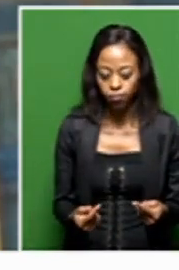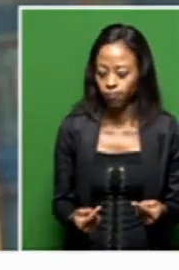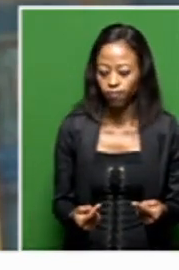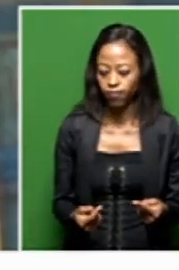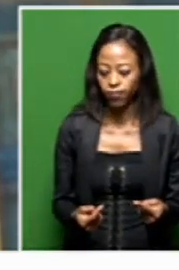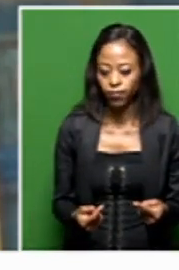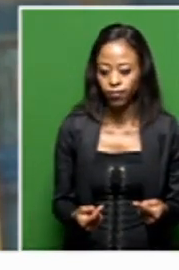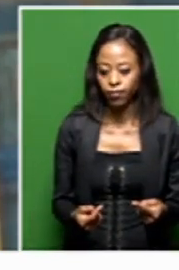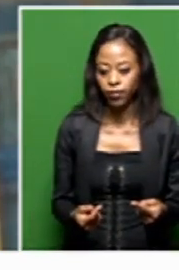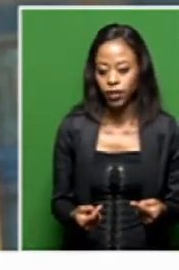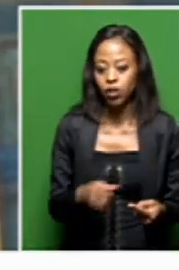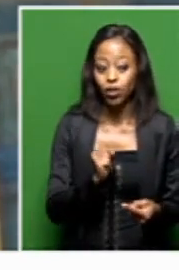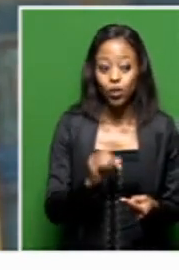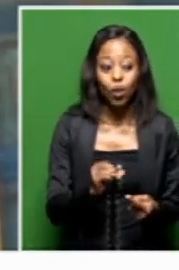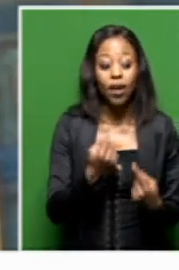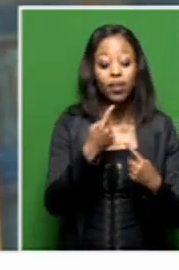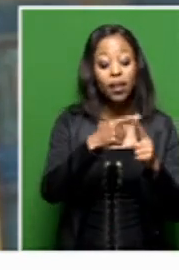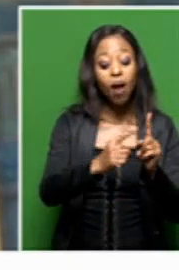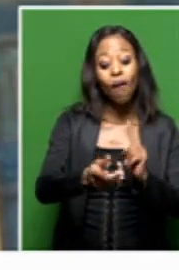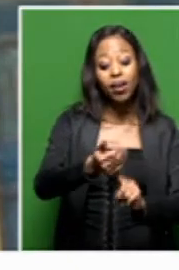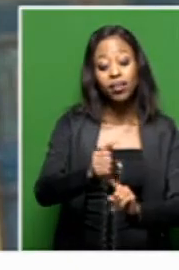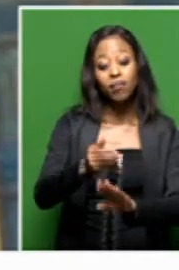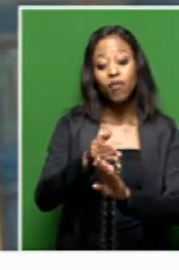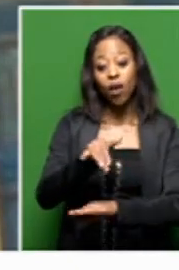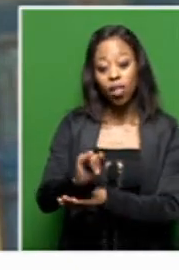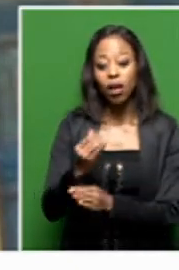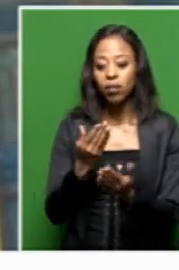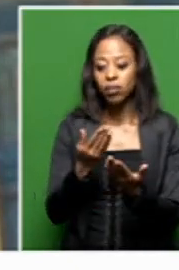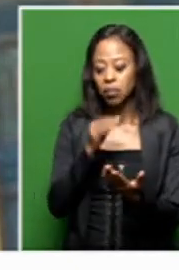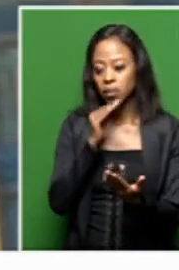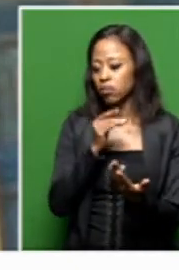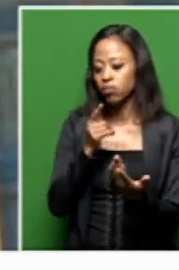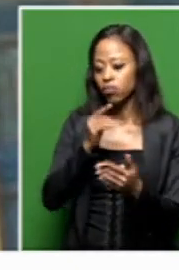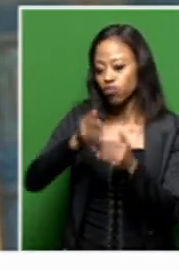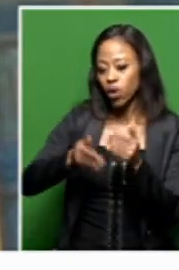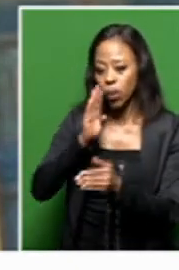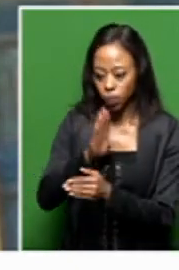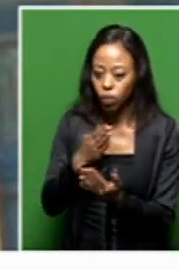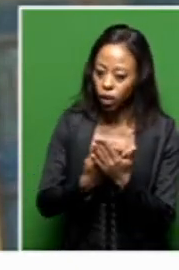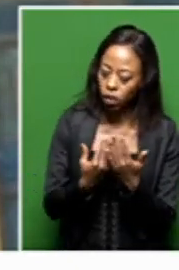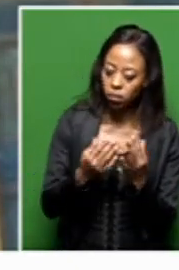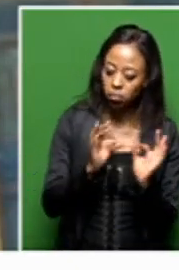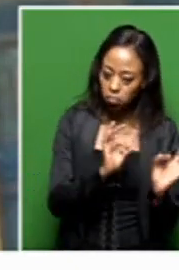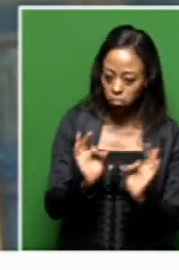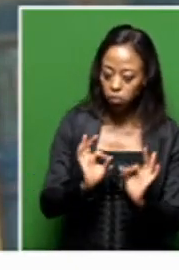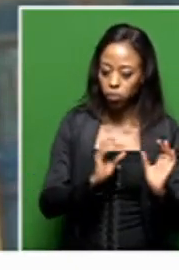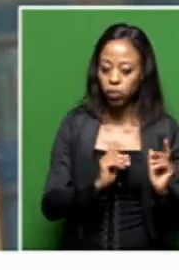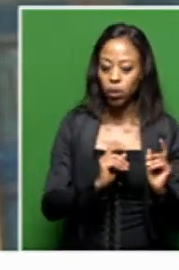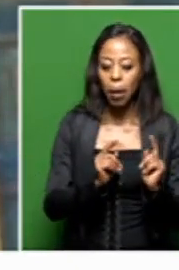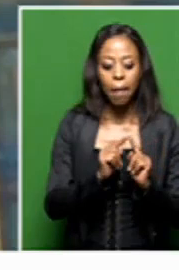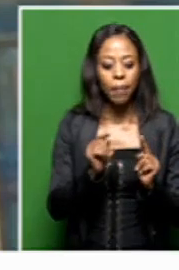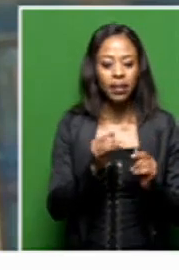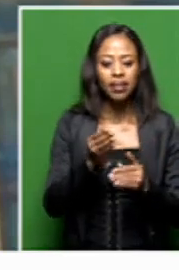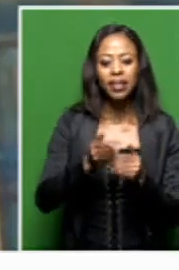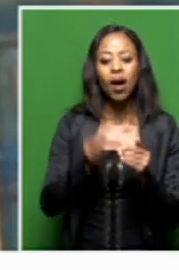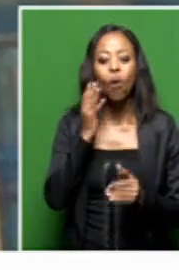of anything expiring. The Johnson & Johnson is a far more stable vaccine, and its expiry date is much longer. So it starts to